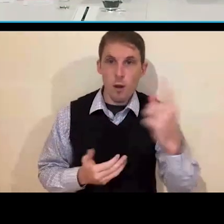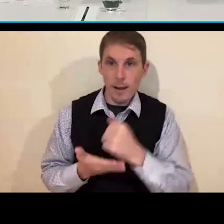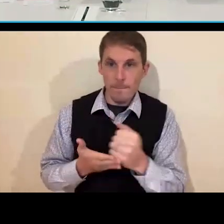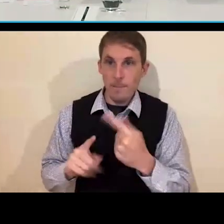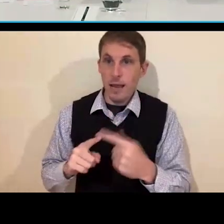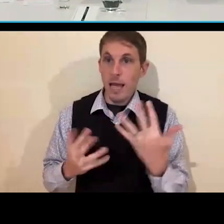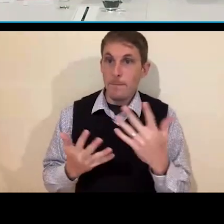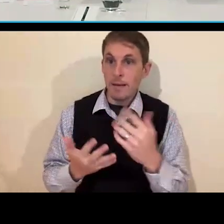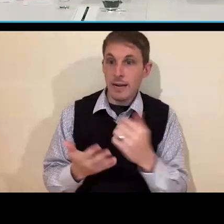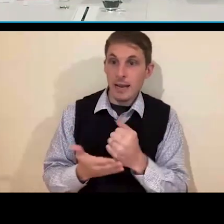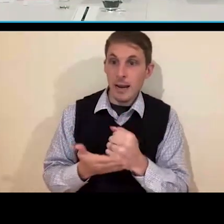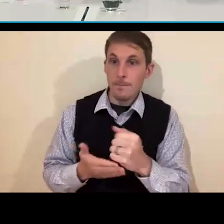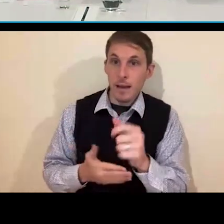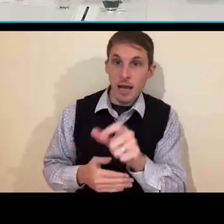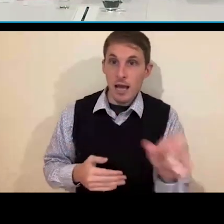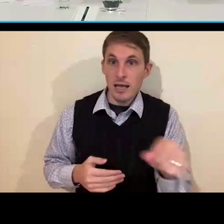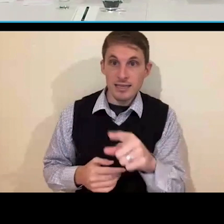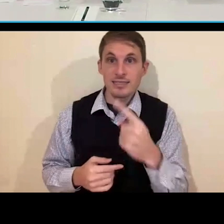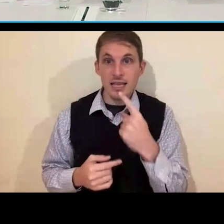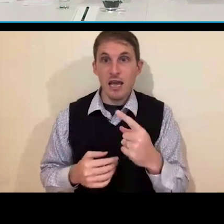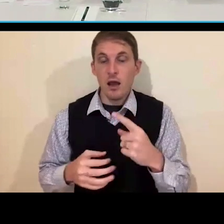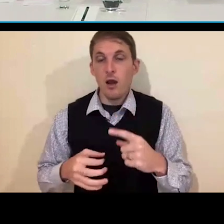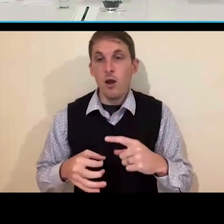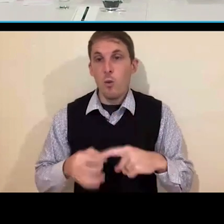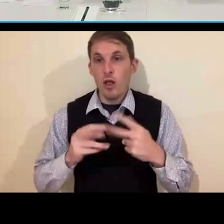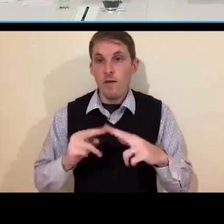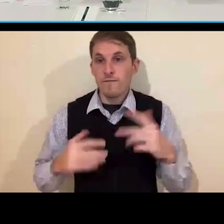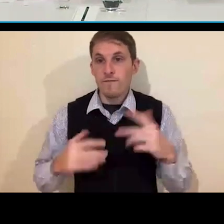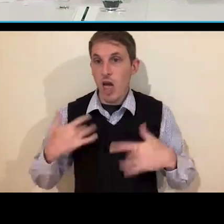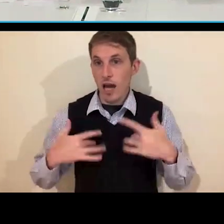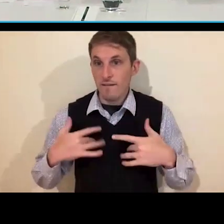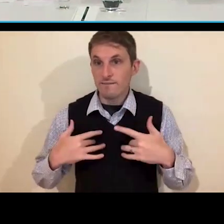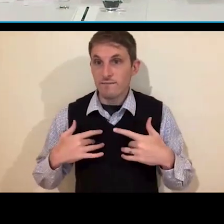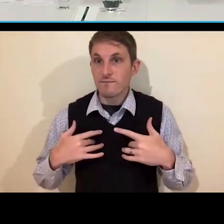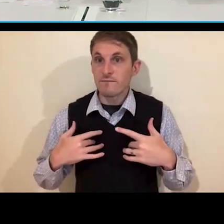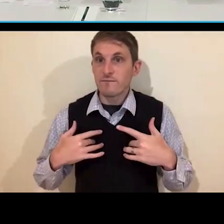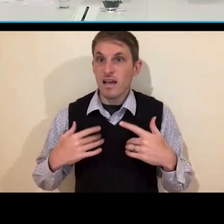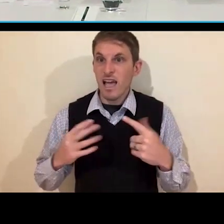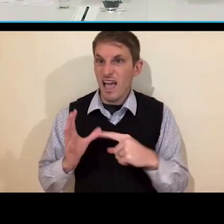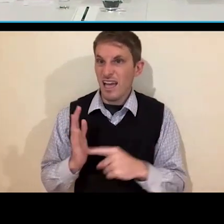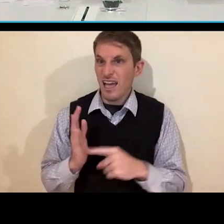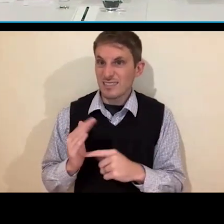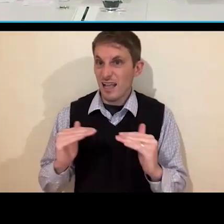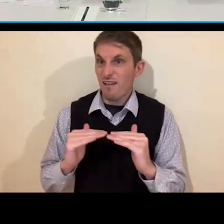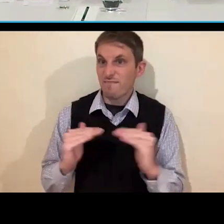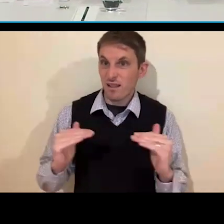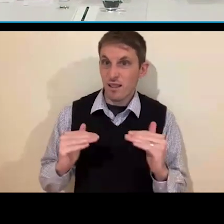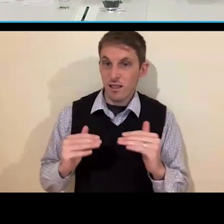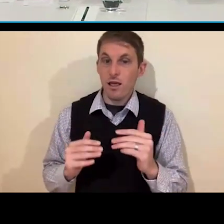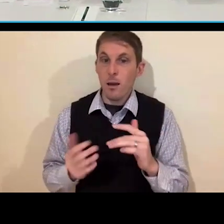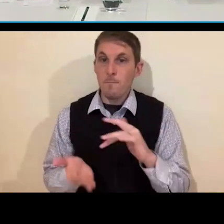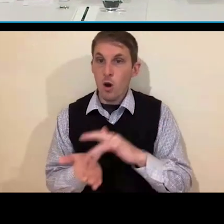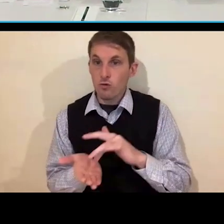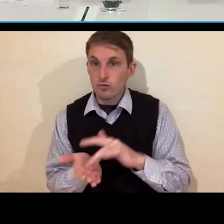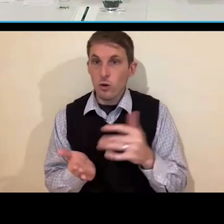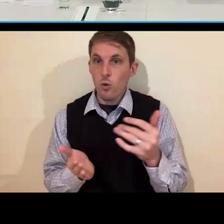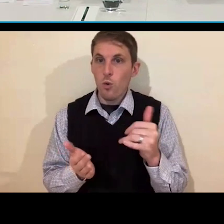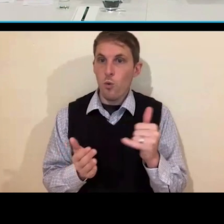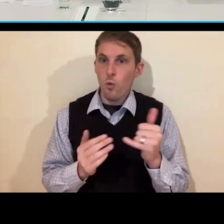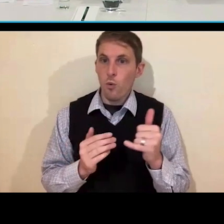who reported quality of life through each completion mode, scored against the category of moderate, poor,